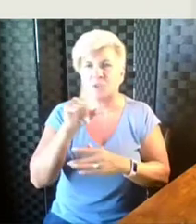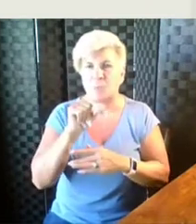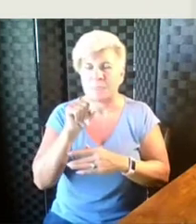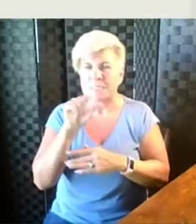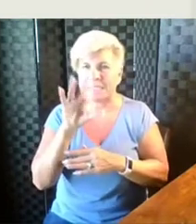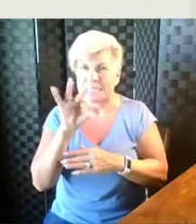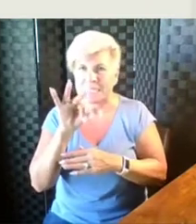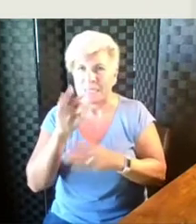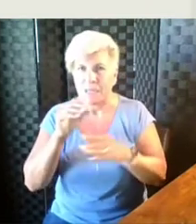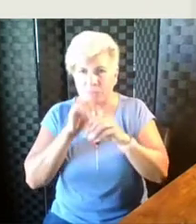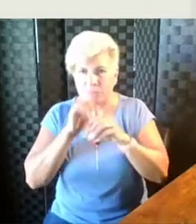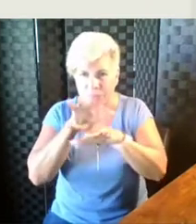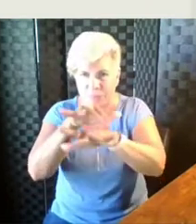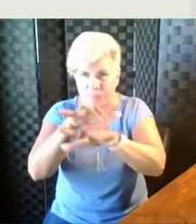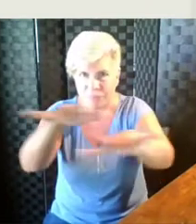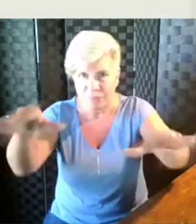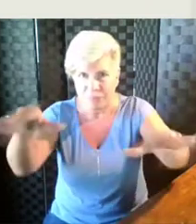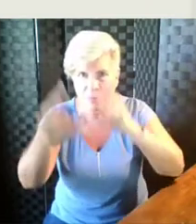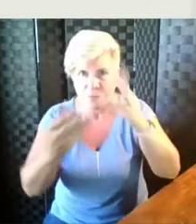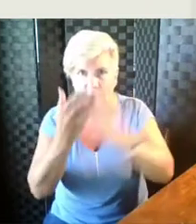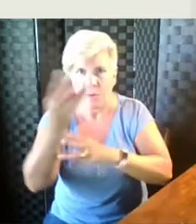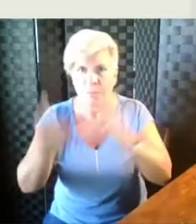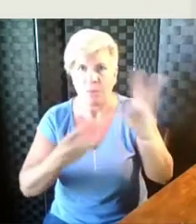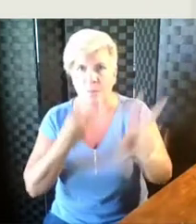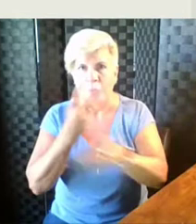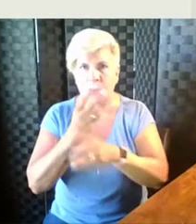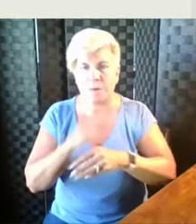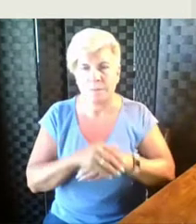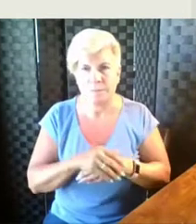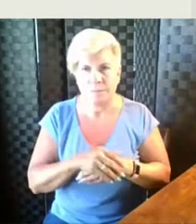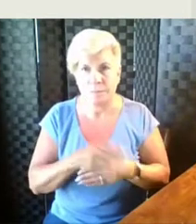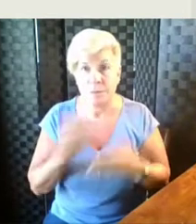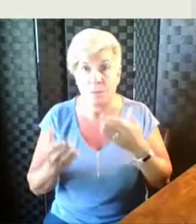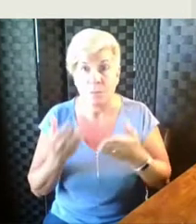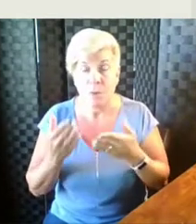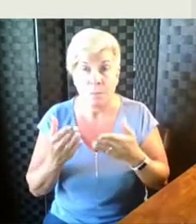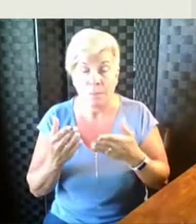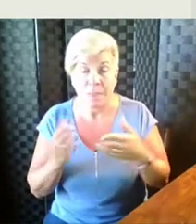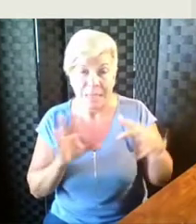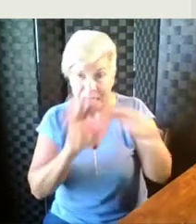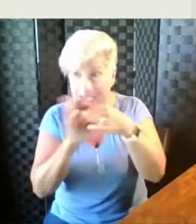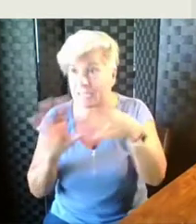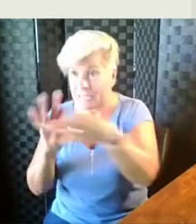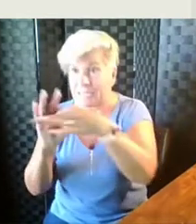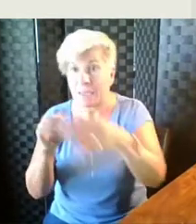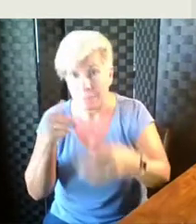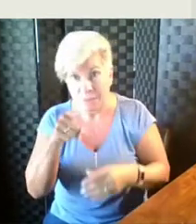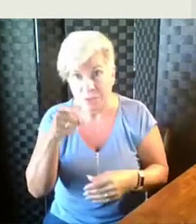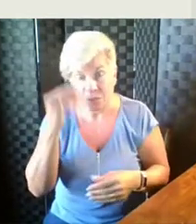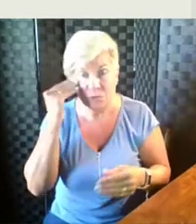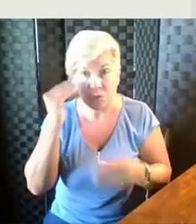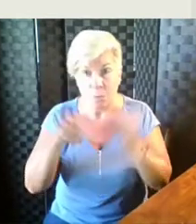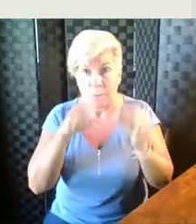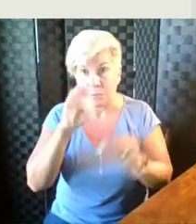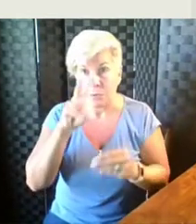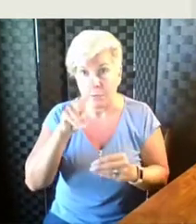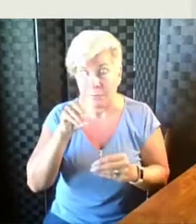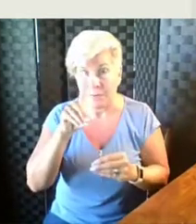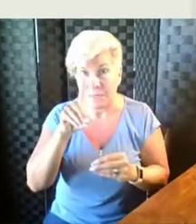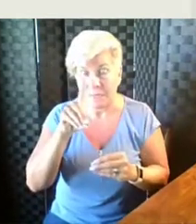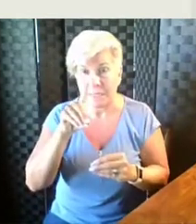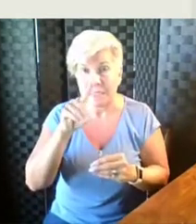2019 and has spread all around the world. You're probably making a lot of connections as we're reading this text.